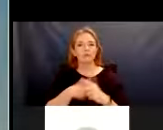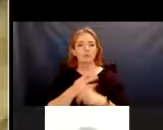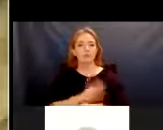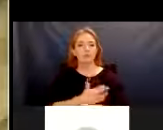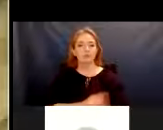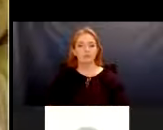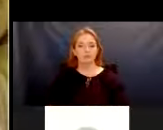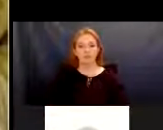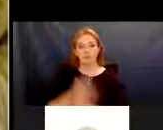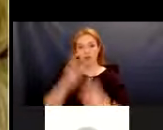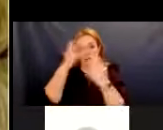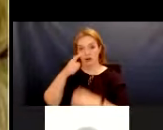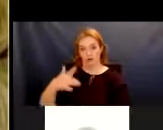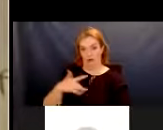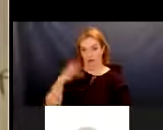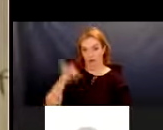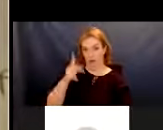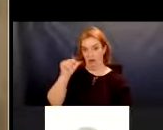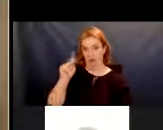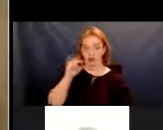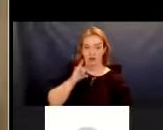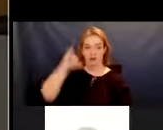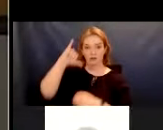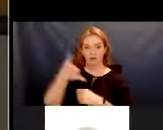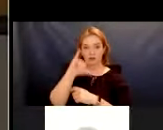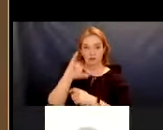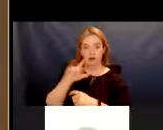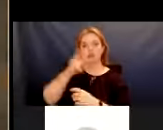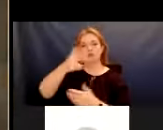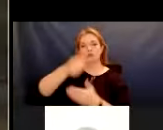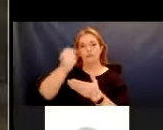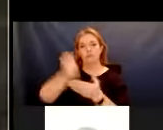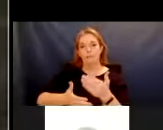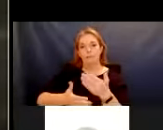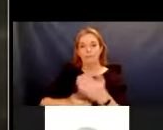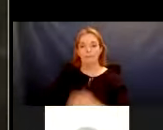Die 'cause you felt the clan and swung free mugs drop.